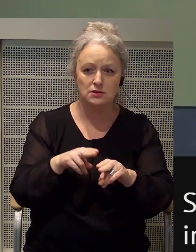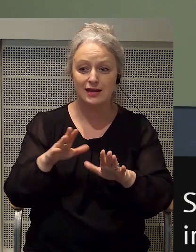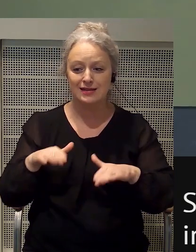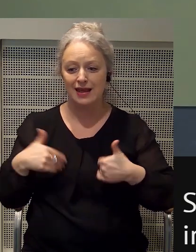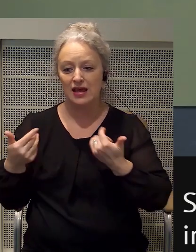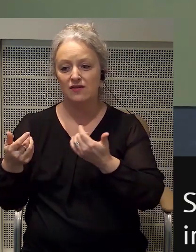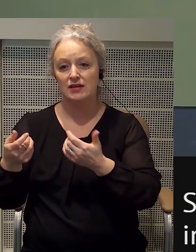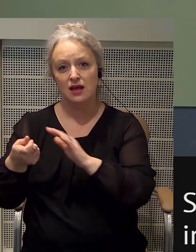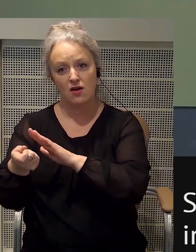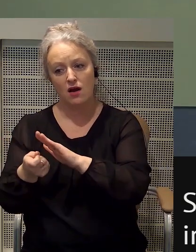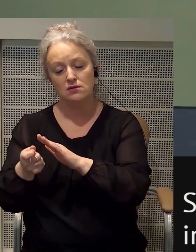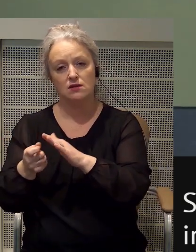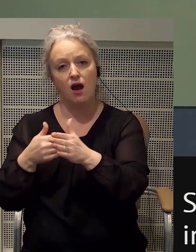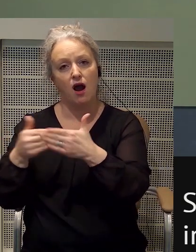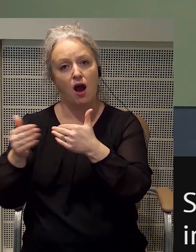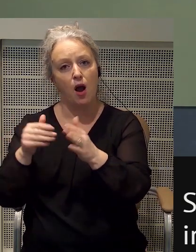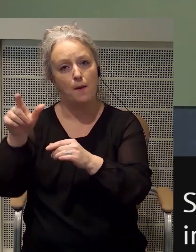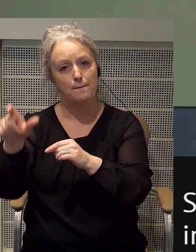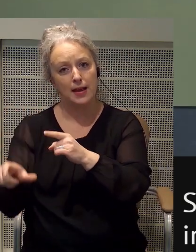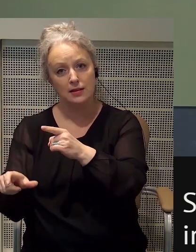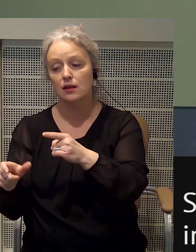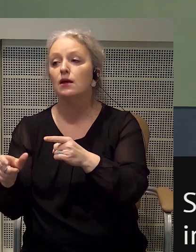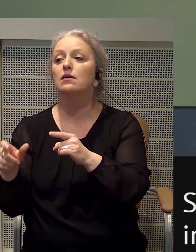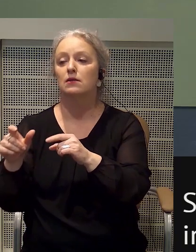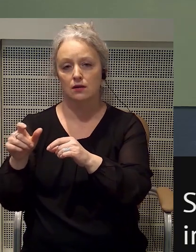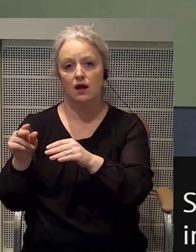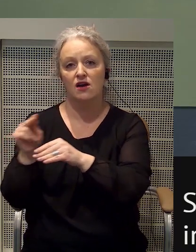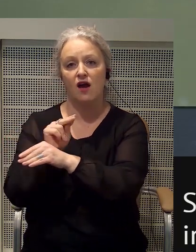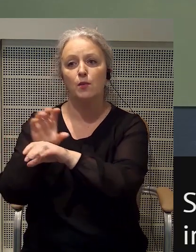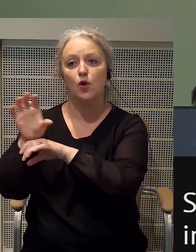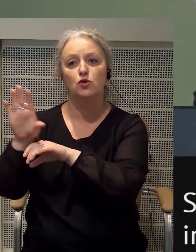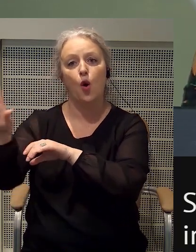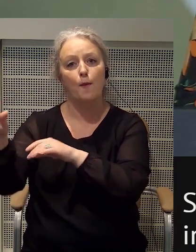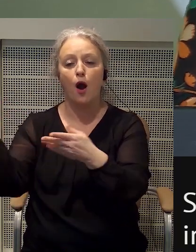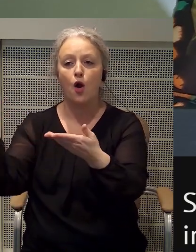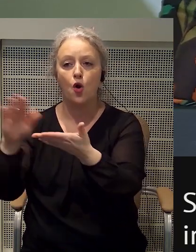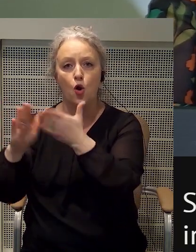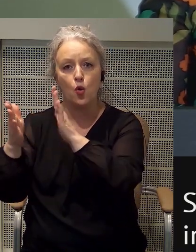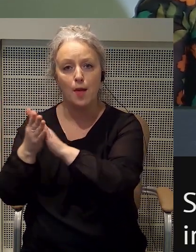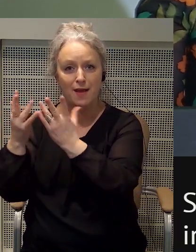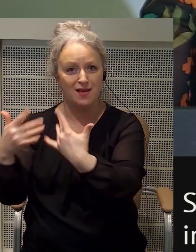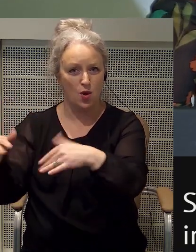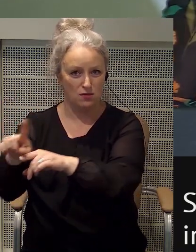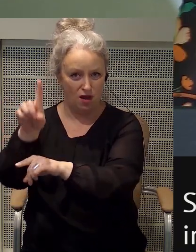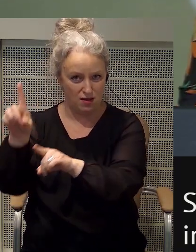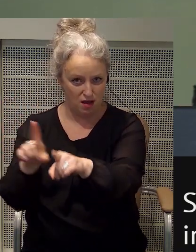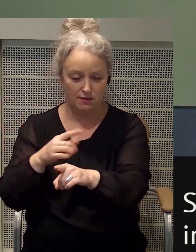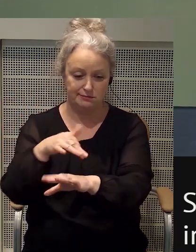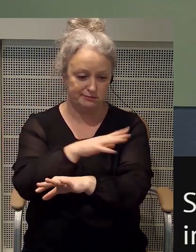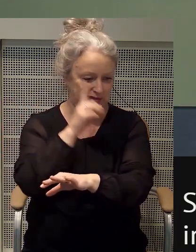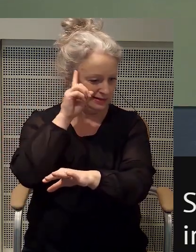since January 1st this year, but in practical terms, the agreement